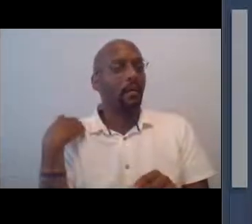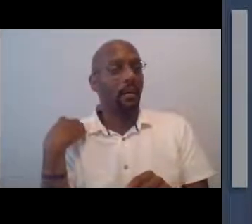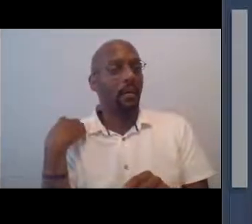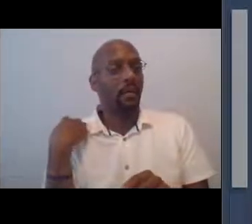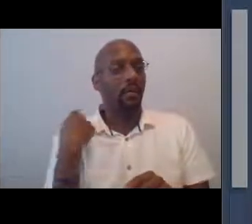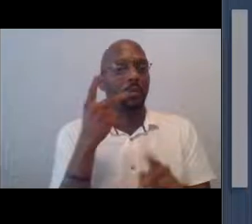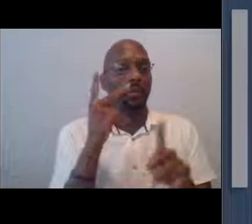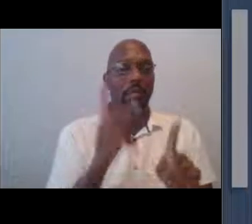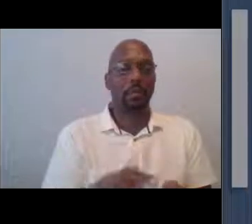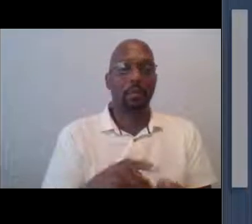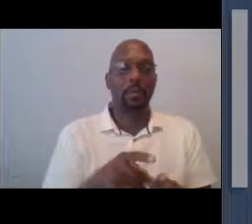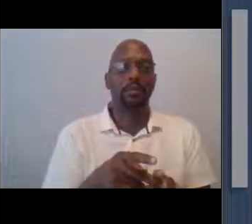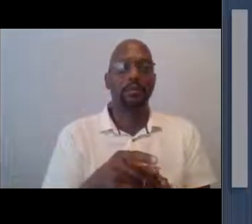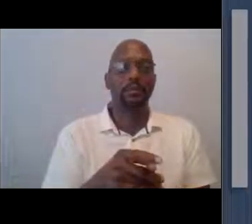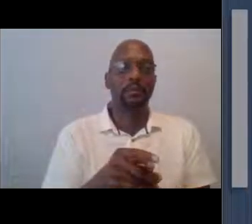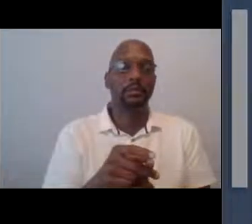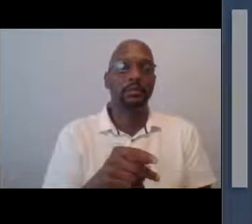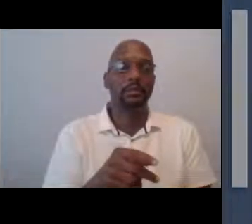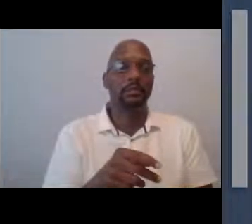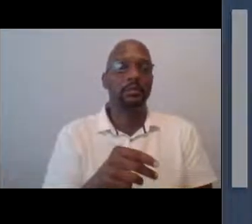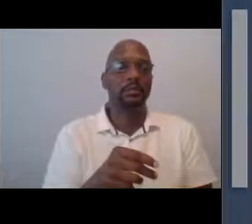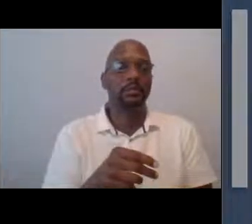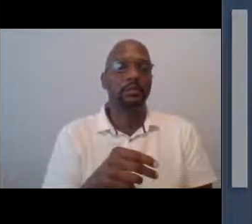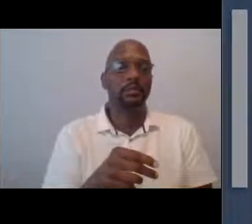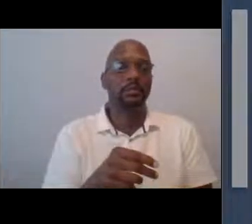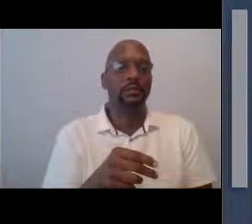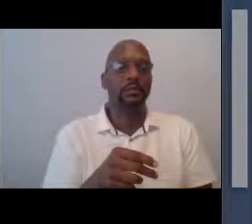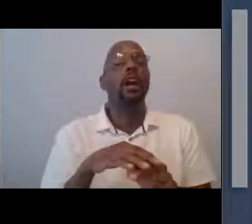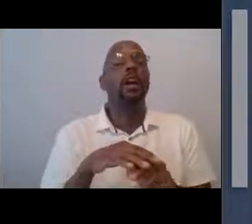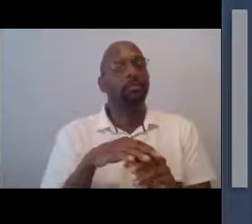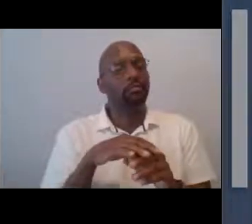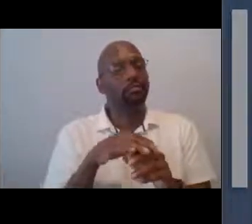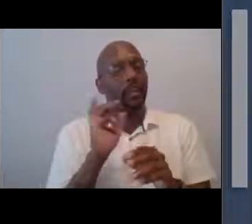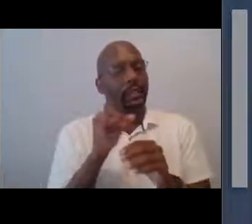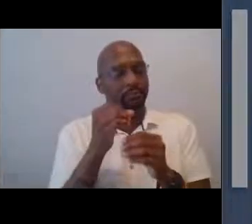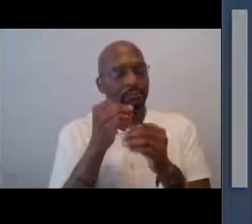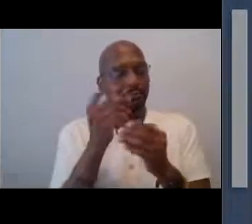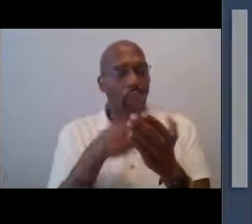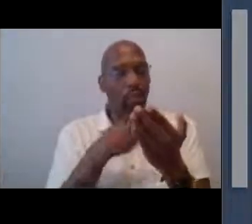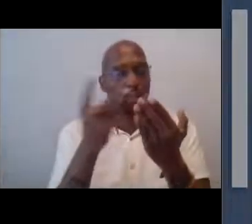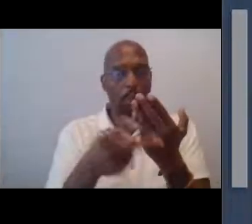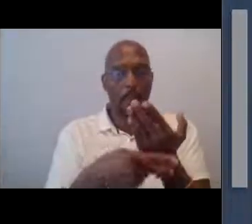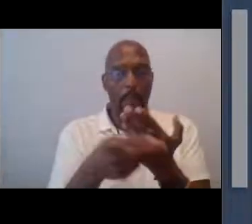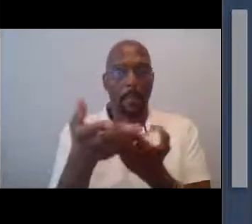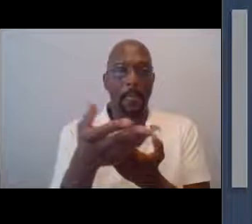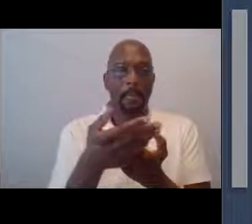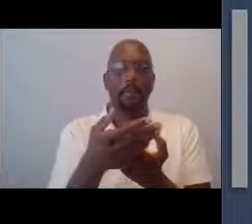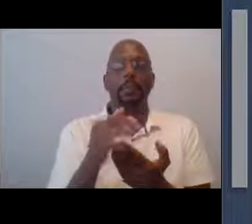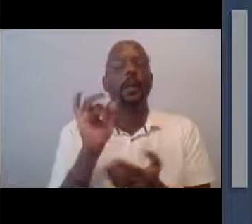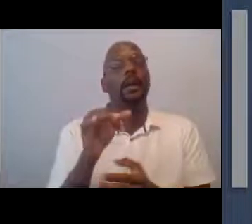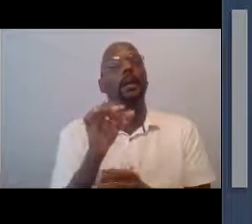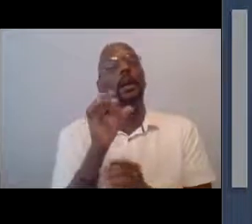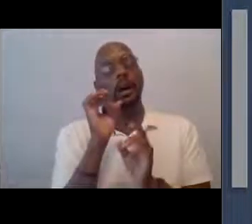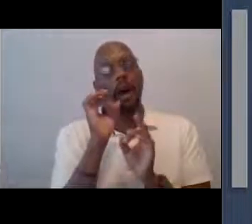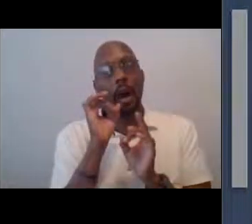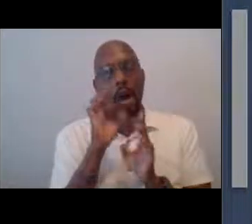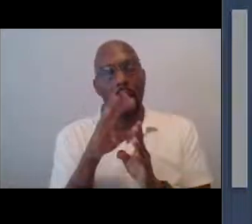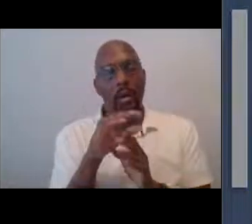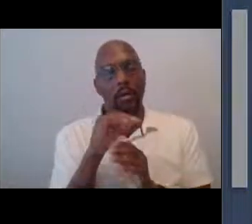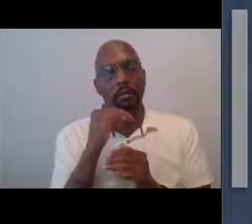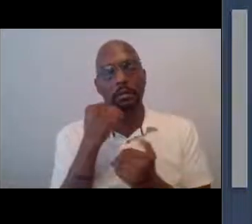was on the recordings, it is so sad. Because